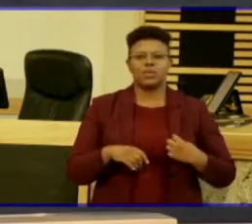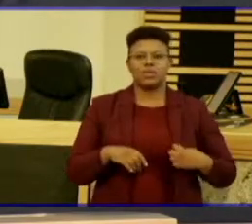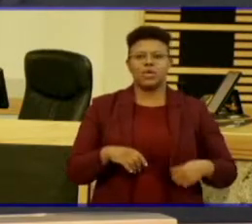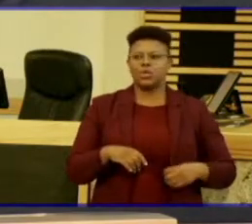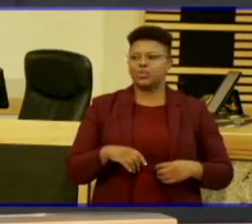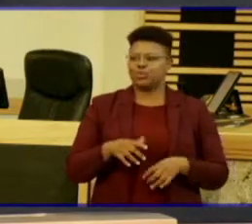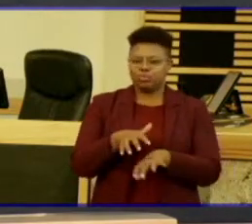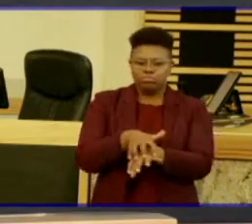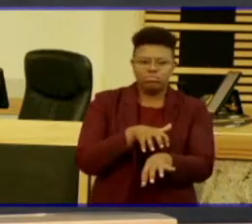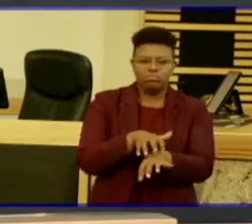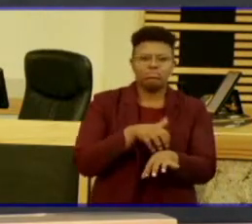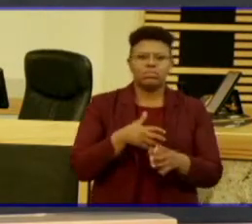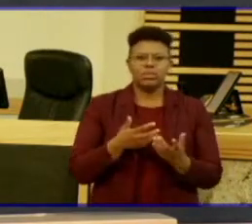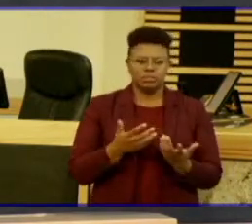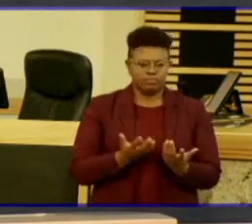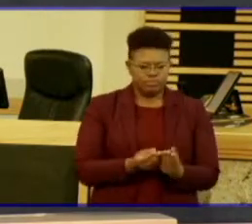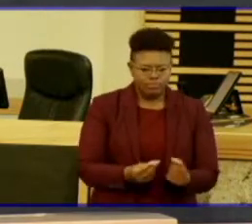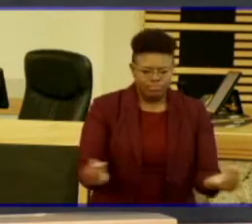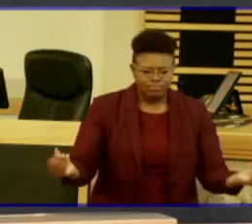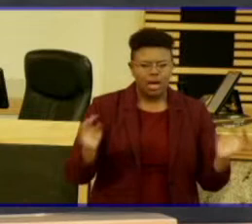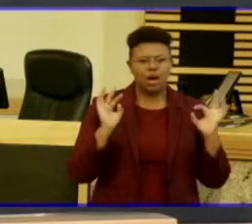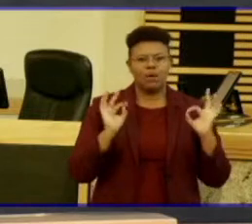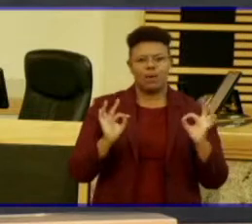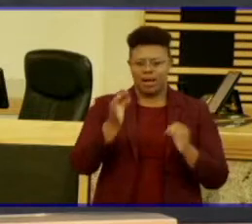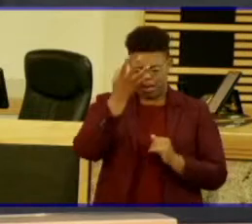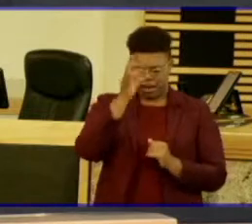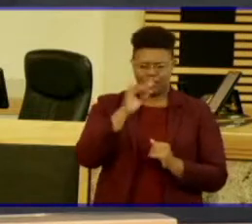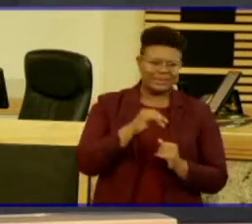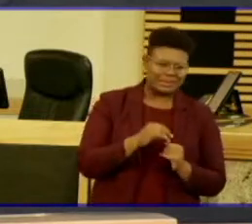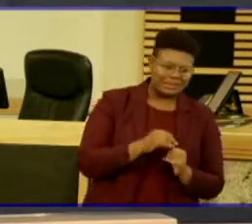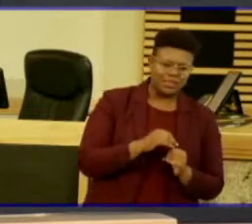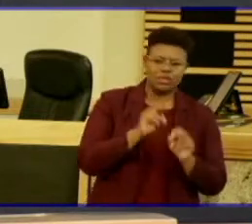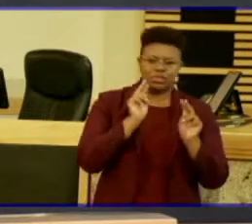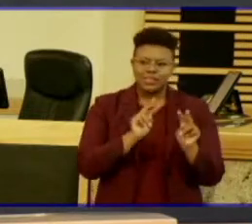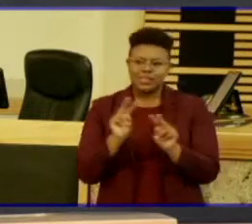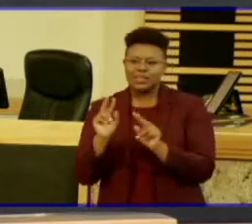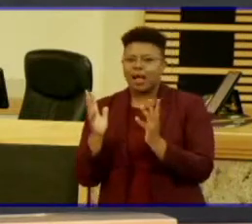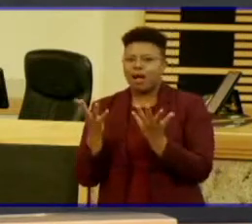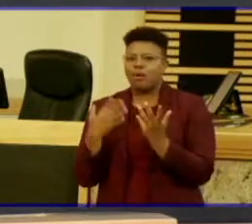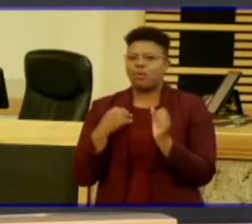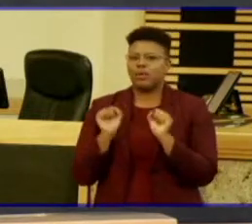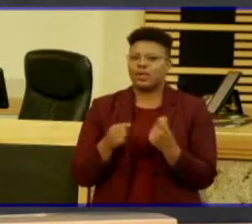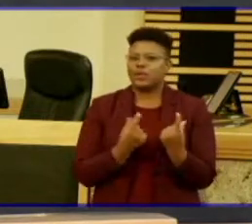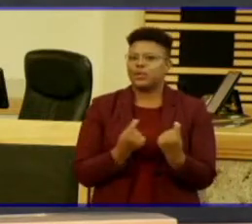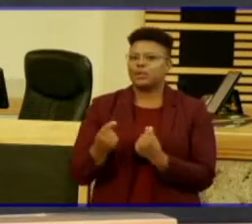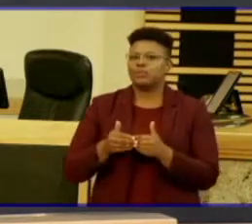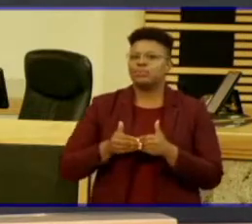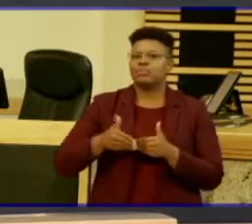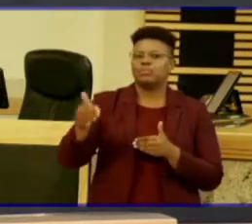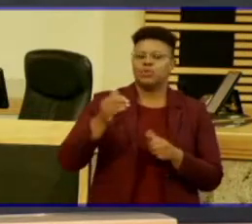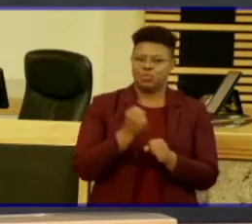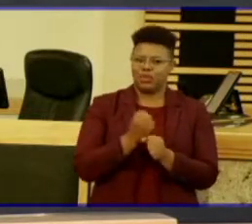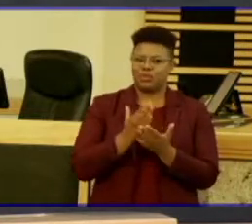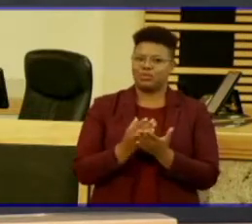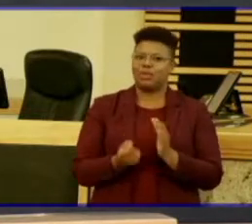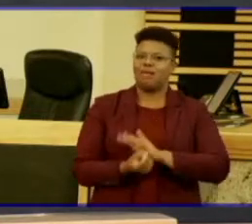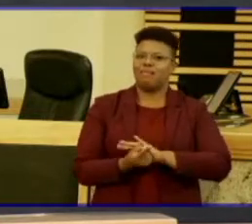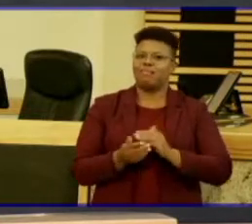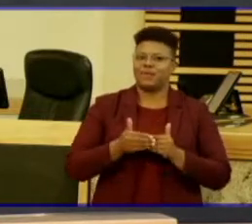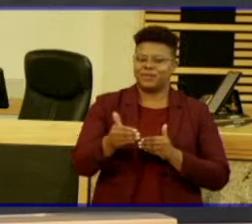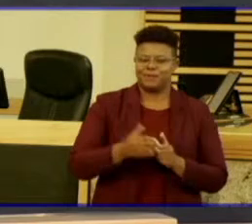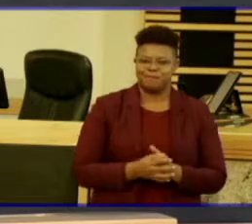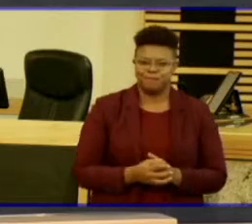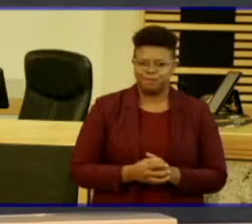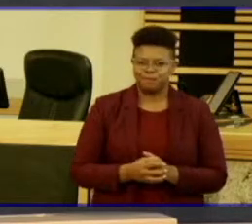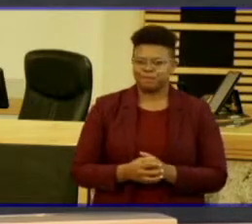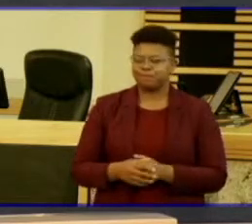alele umhlaba utyebile urhulumente ke ngokuyadibanisa konke anako ukuqiniseka ukuba leyo into siyayilungisa. Madam